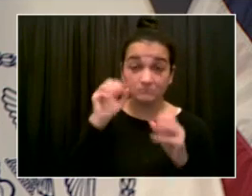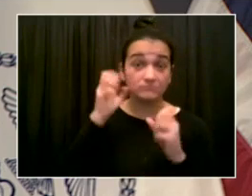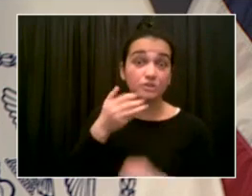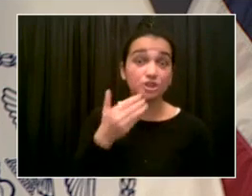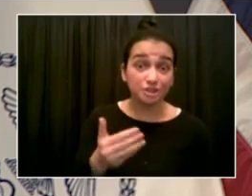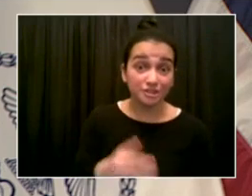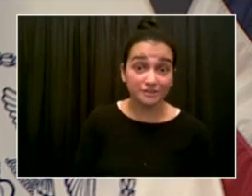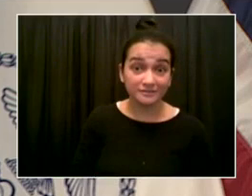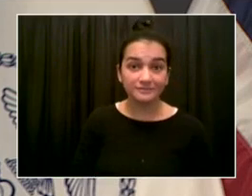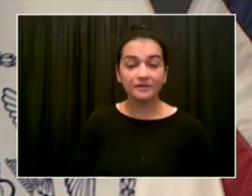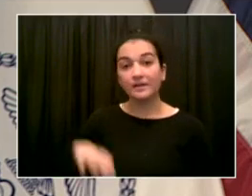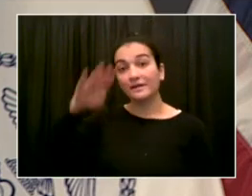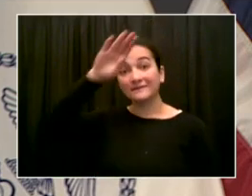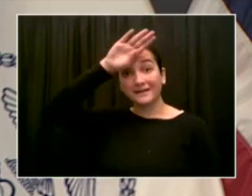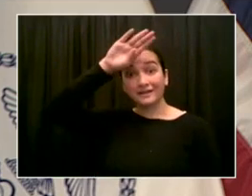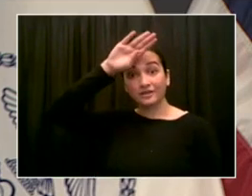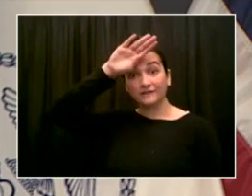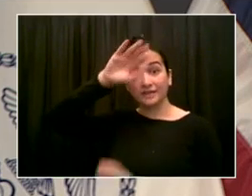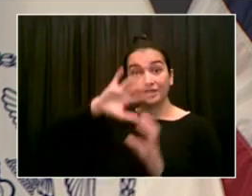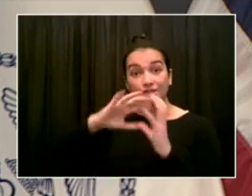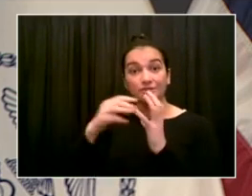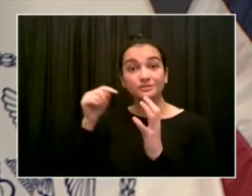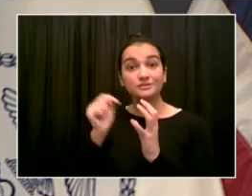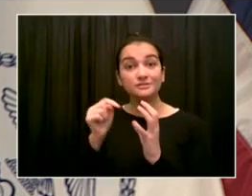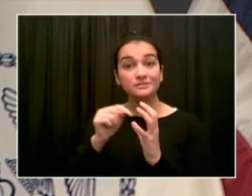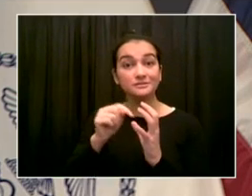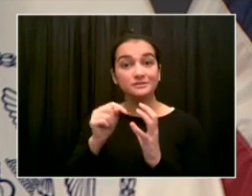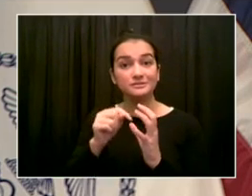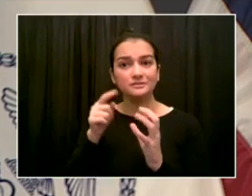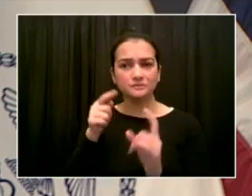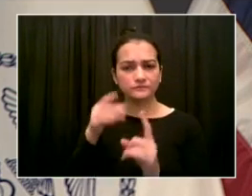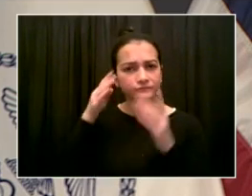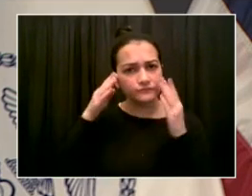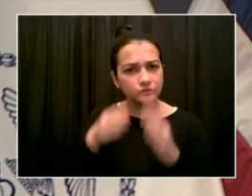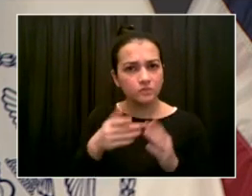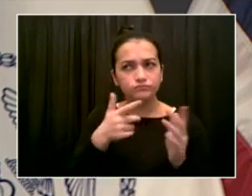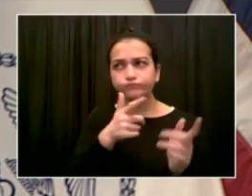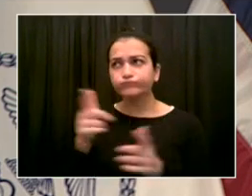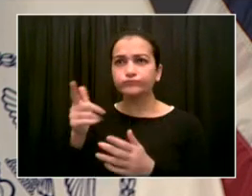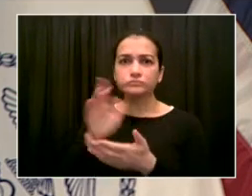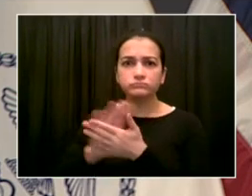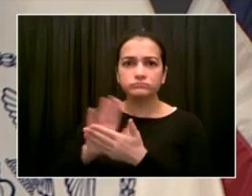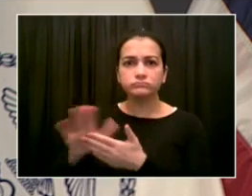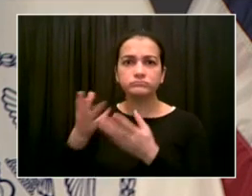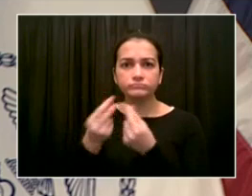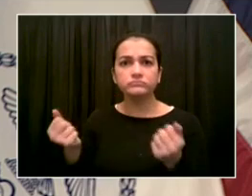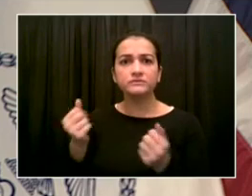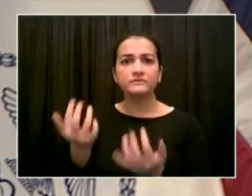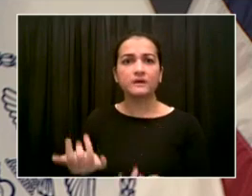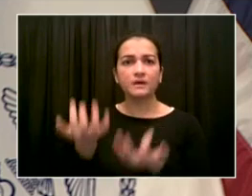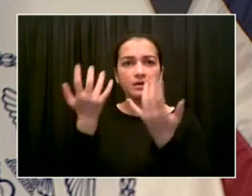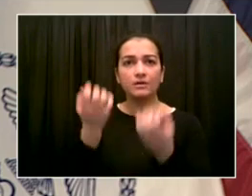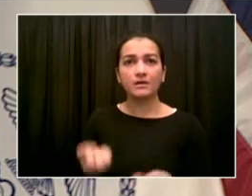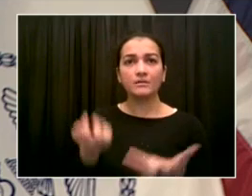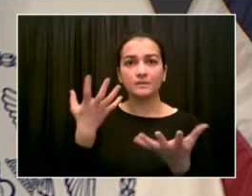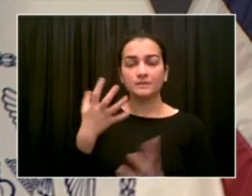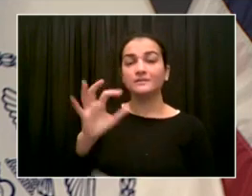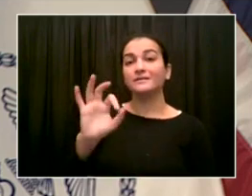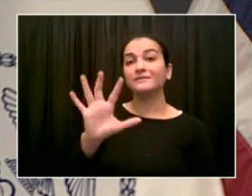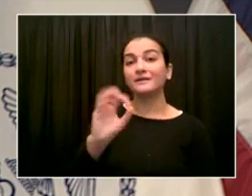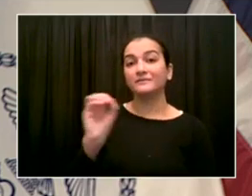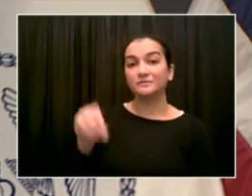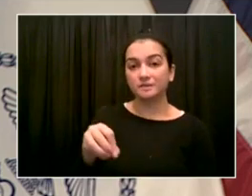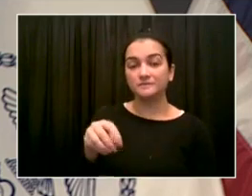firefighting side is at 89%. The EMS side is at 93%. Fire department overall, 91%. So that's a great, great